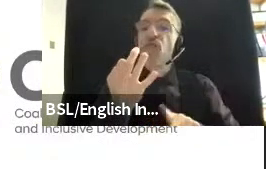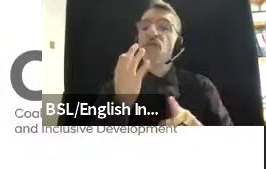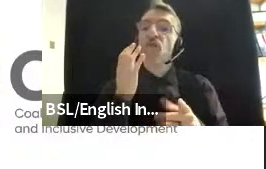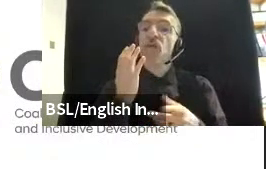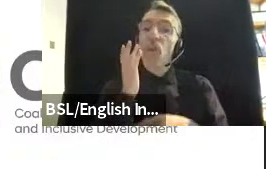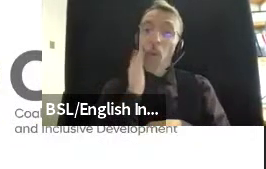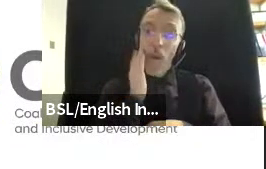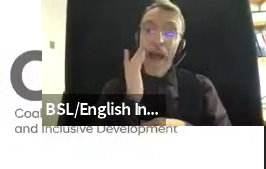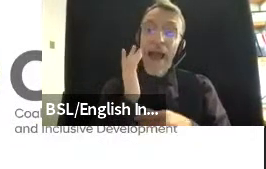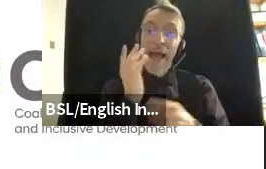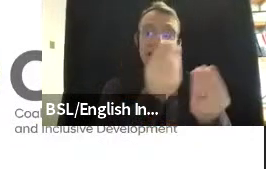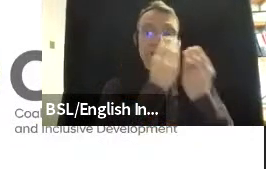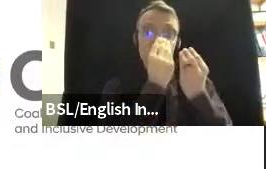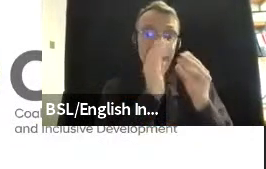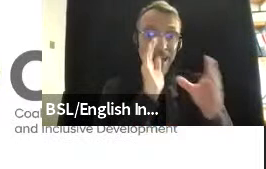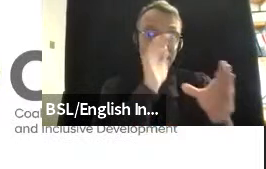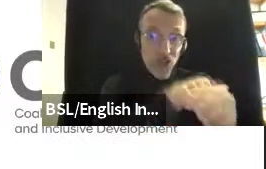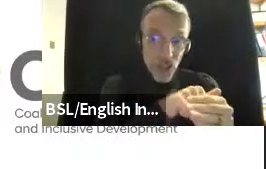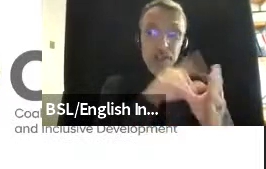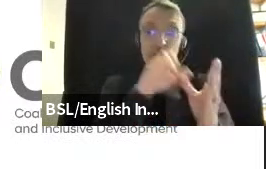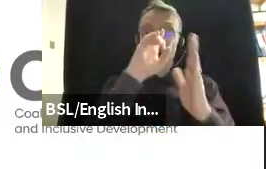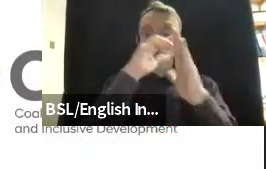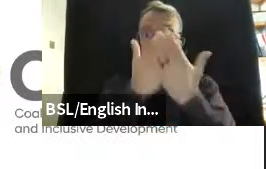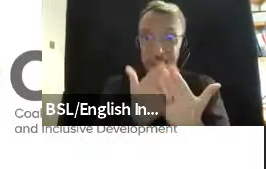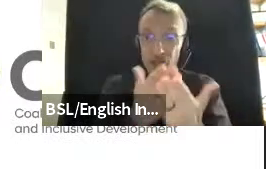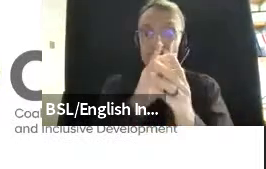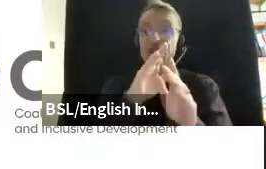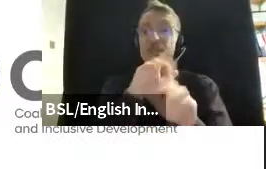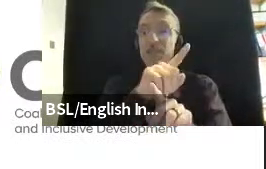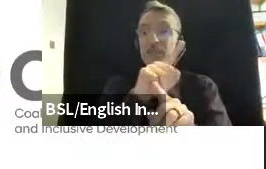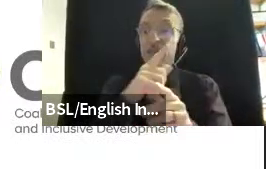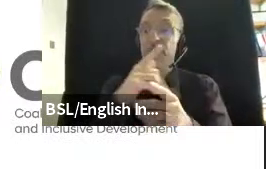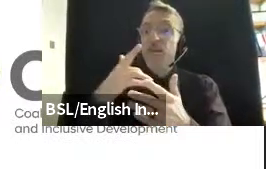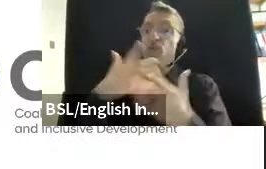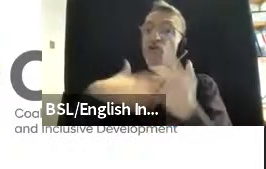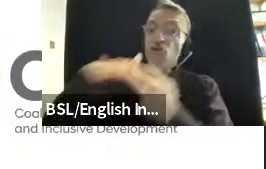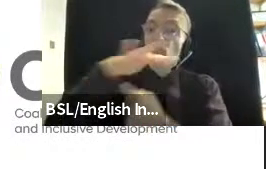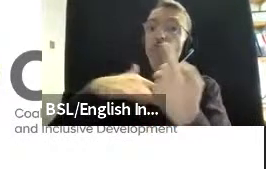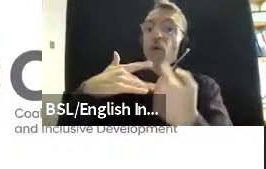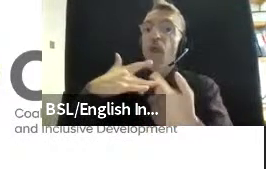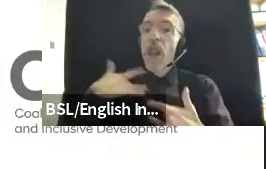in education, in religious and social life, and in employment.